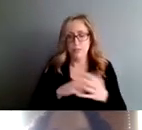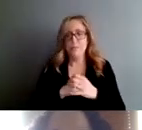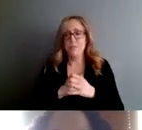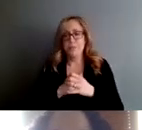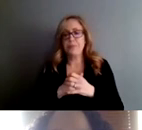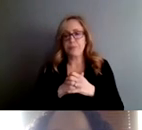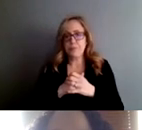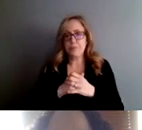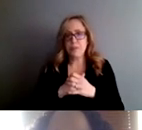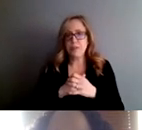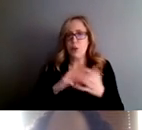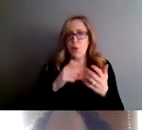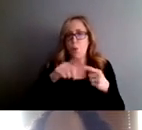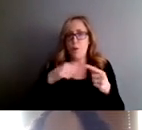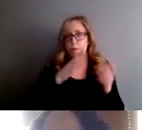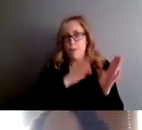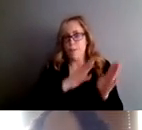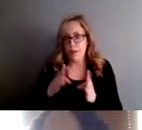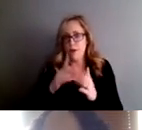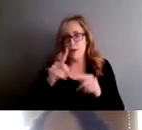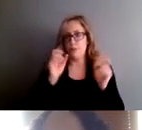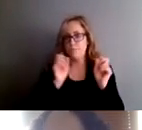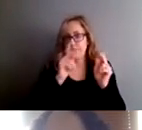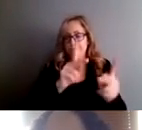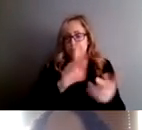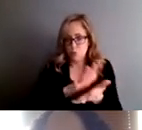our students prepare to return for in-person.